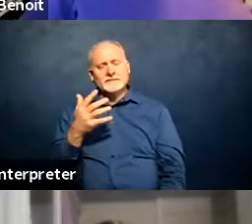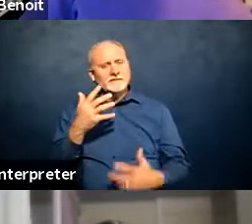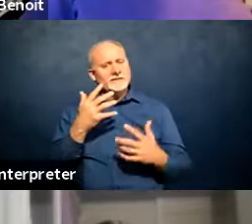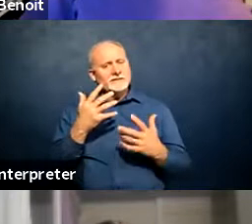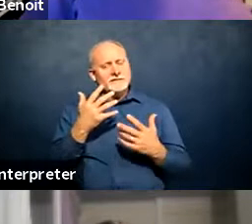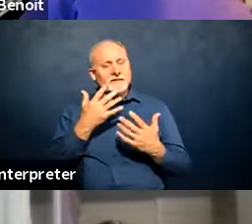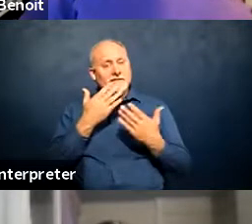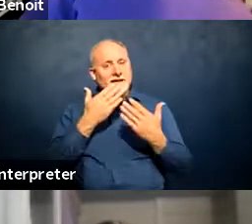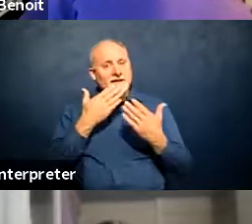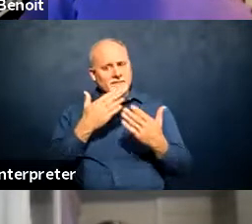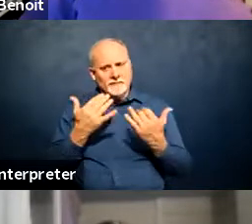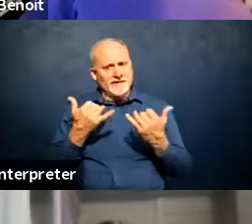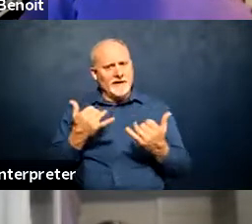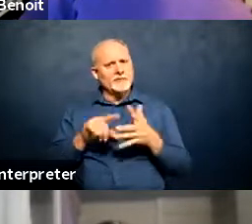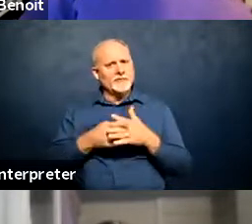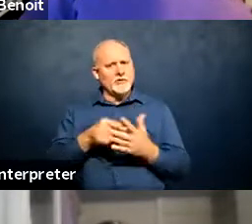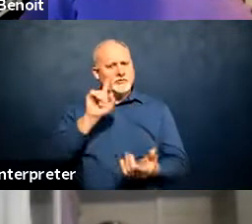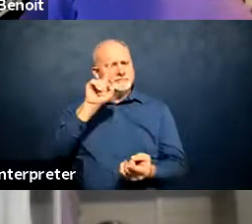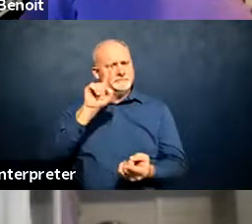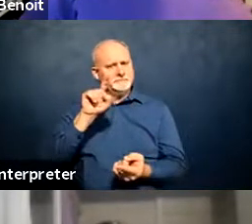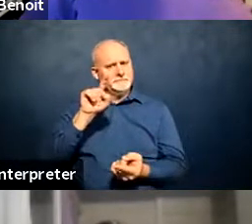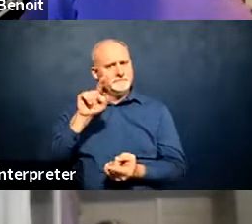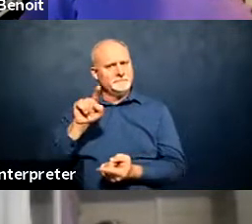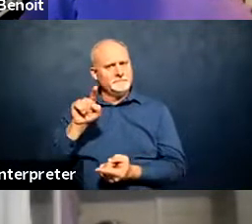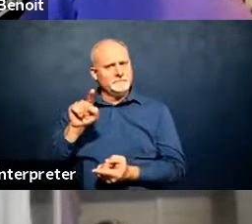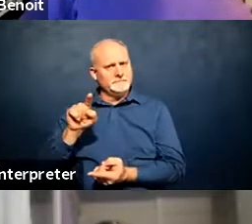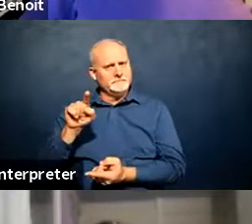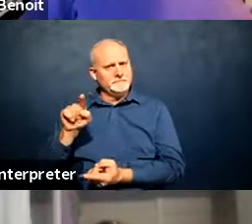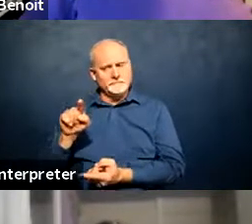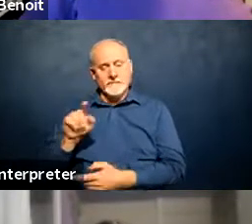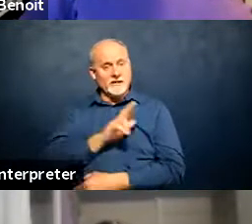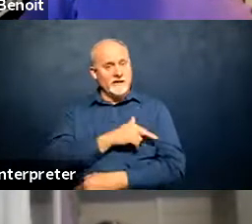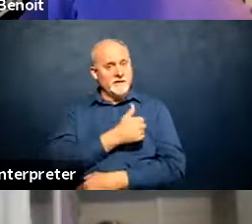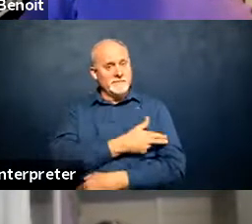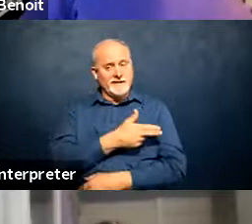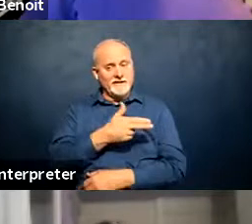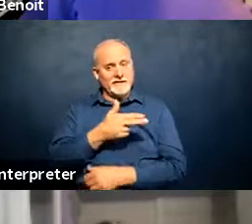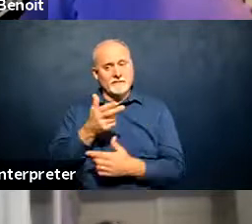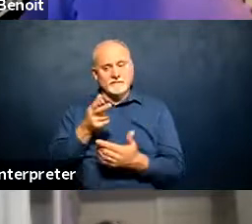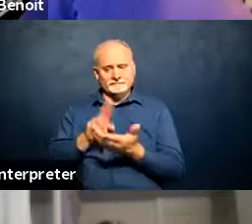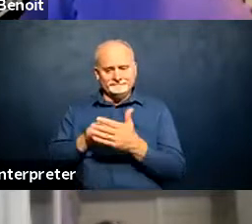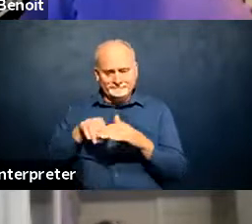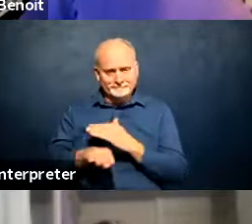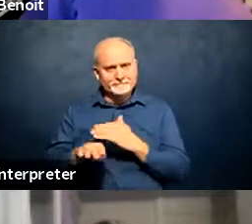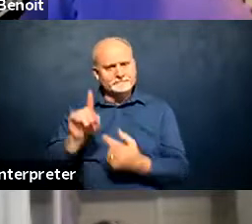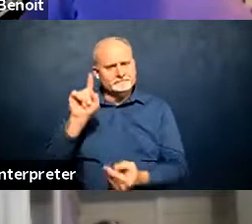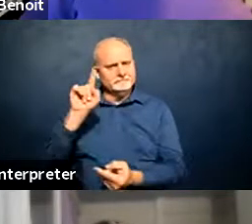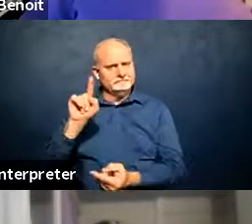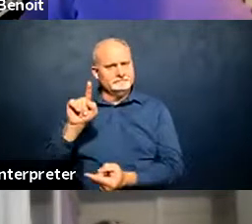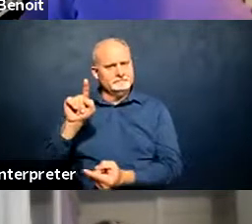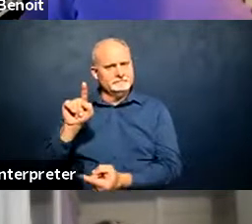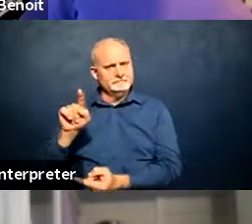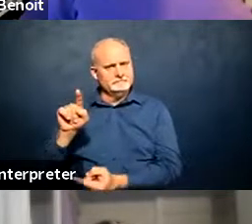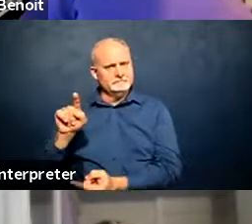to drop, and Dr. Judd will speak about this in more detail, but our hospital admissions are finally going down. We, during the